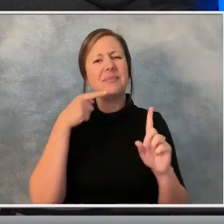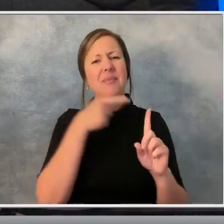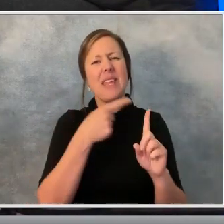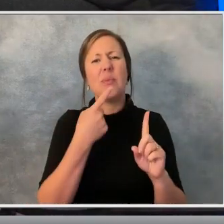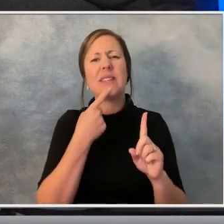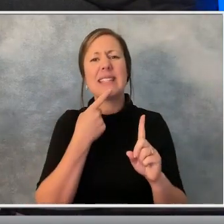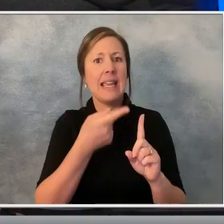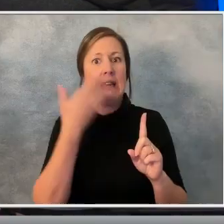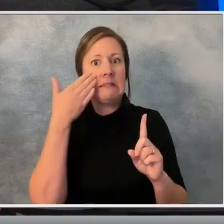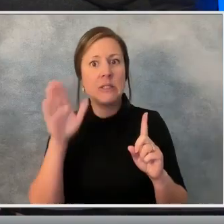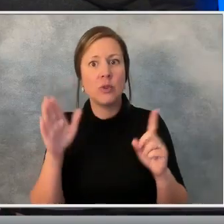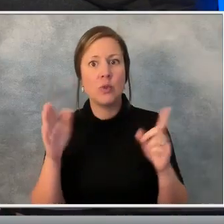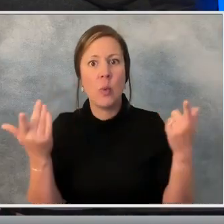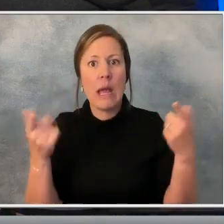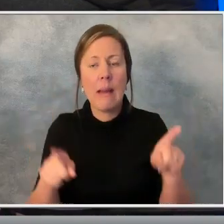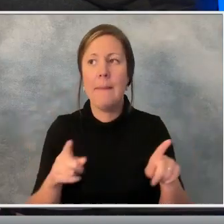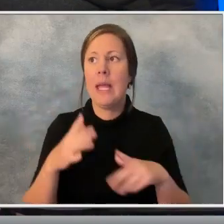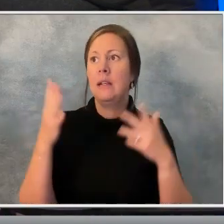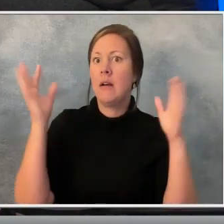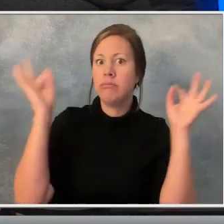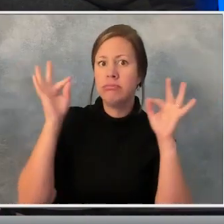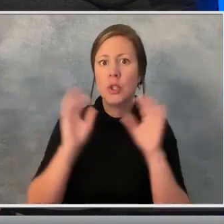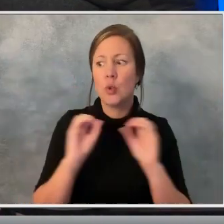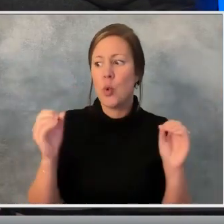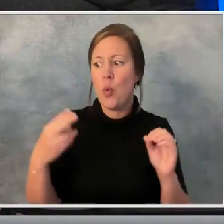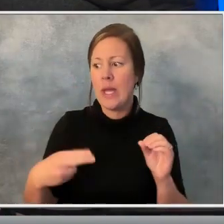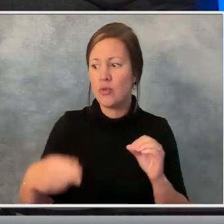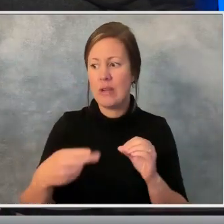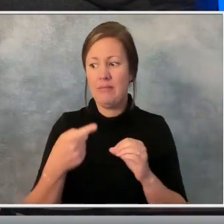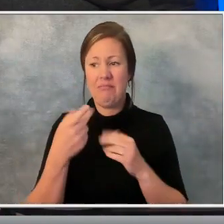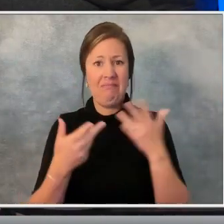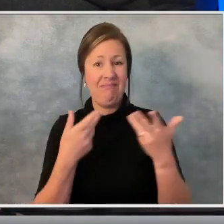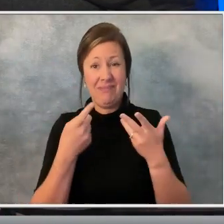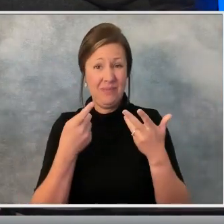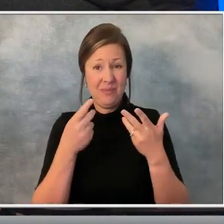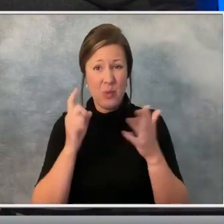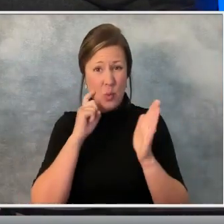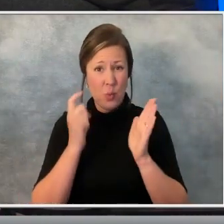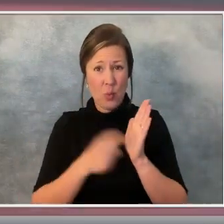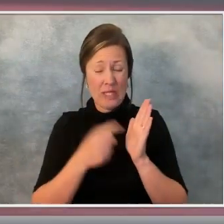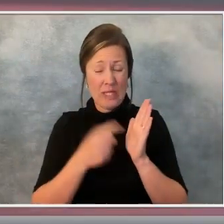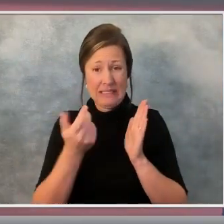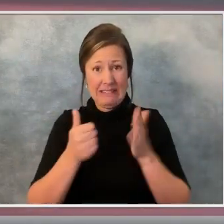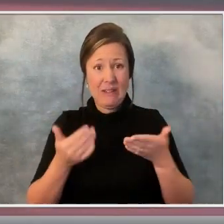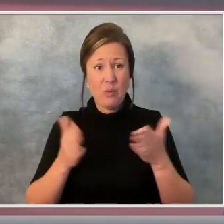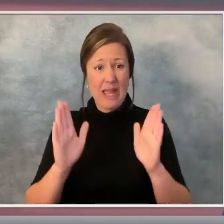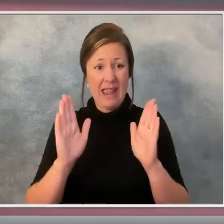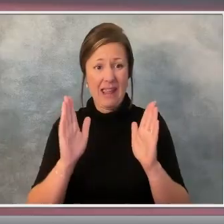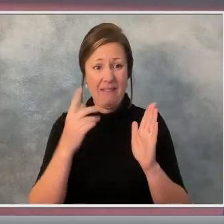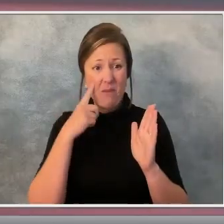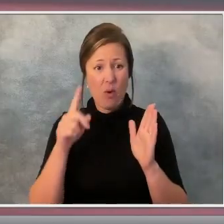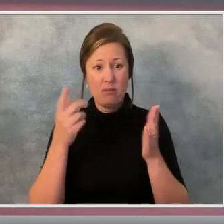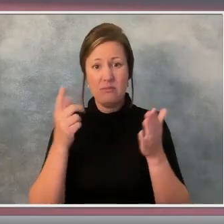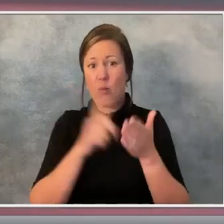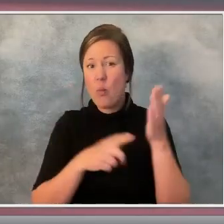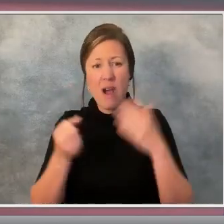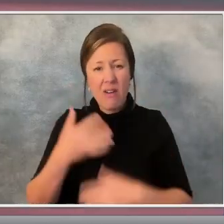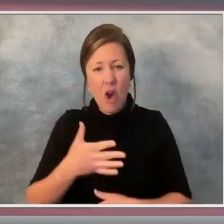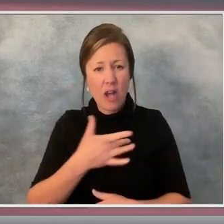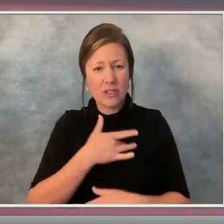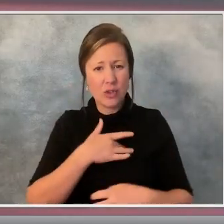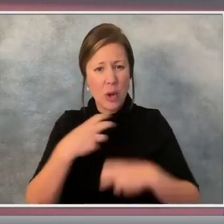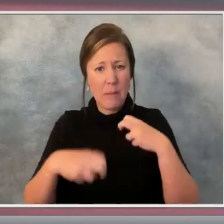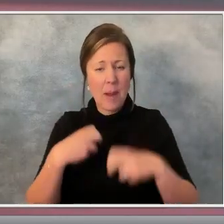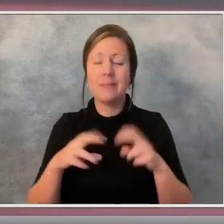There's no history. Is there a way of telling what caused his heart problems? No, I mean, the usual things are the usual things, so family